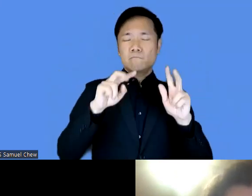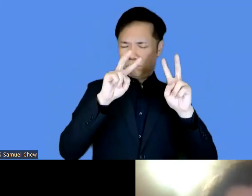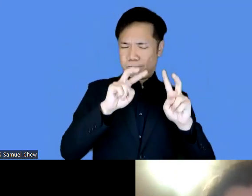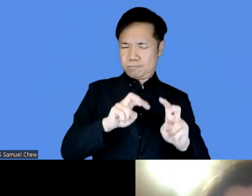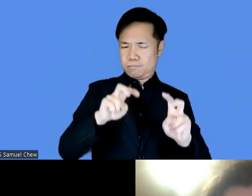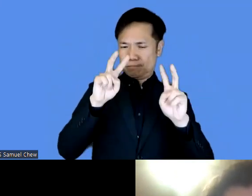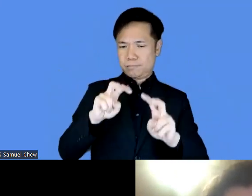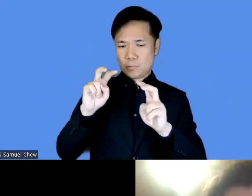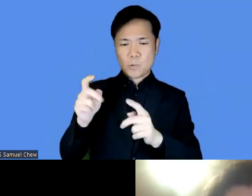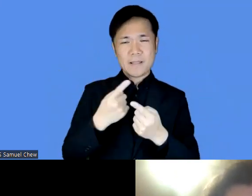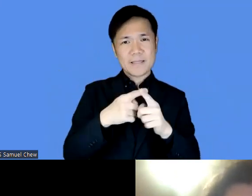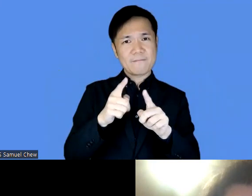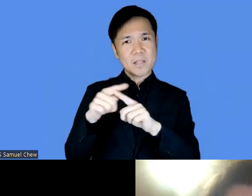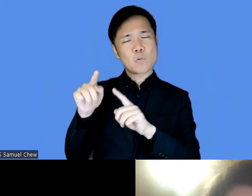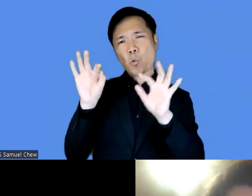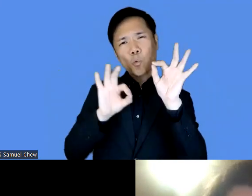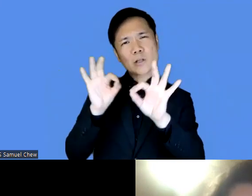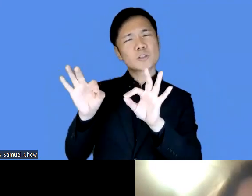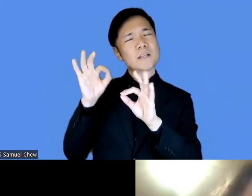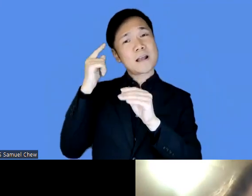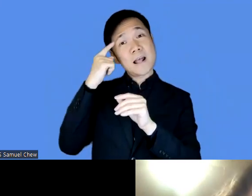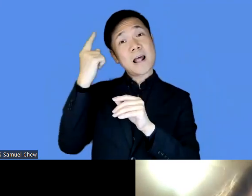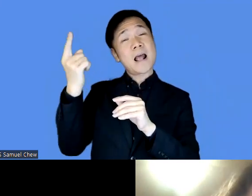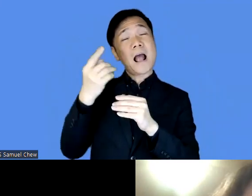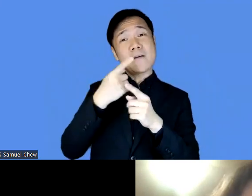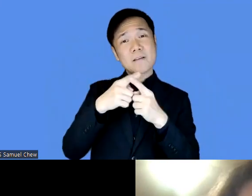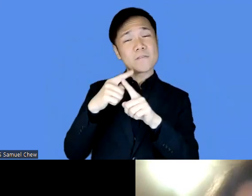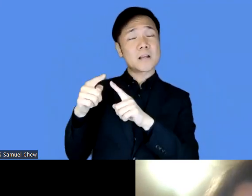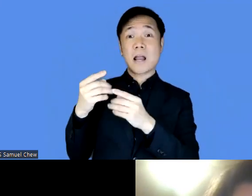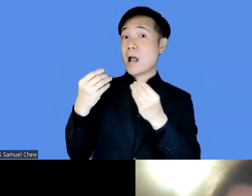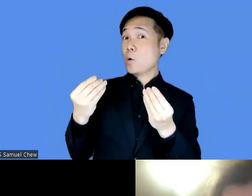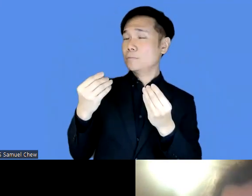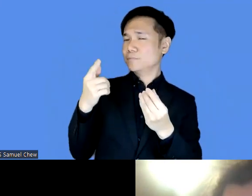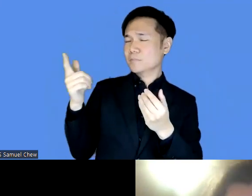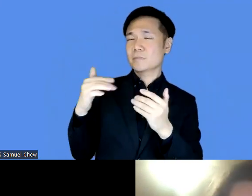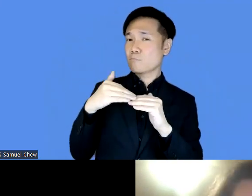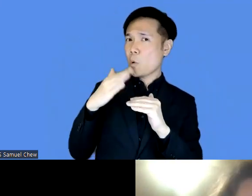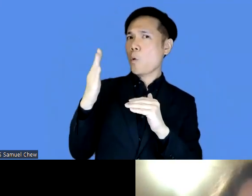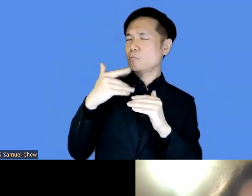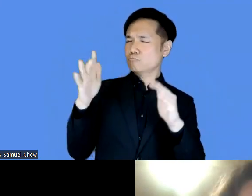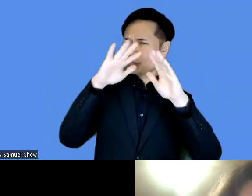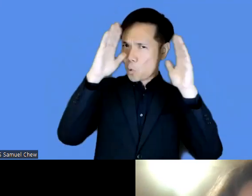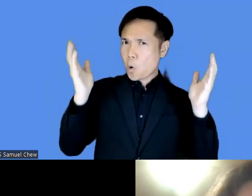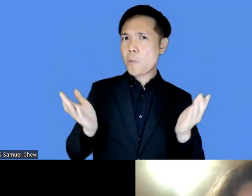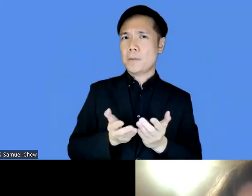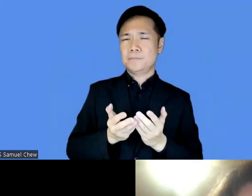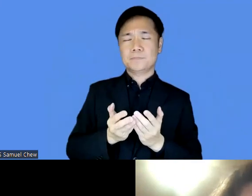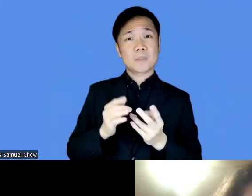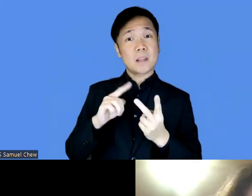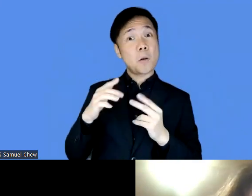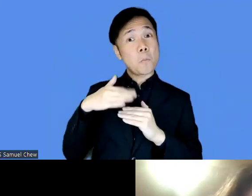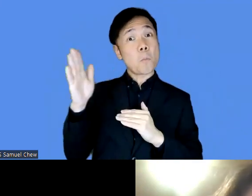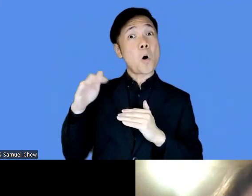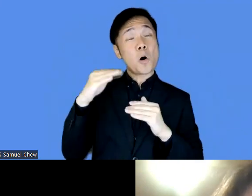of the questions on disability in national censuses and household surveys globally. We assess if data sets